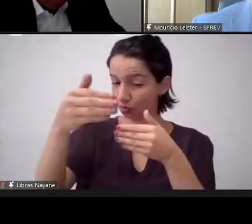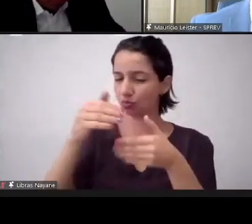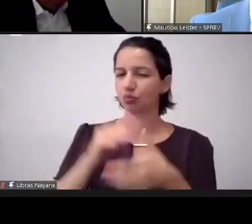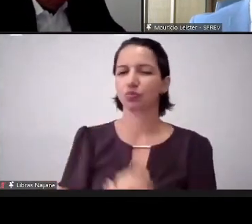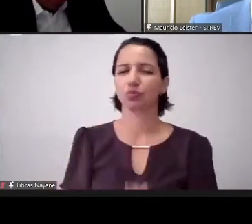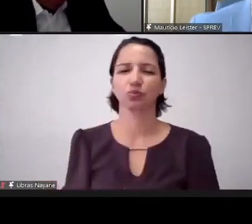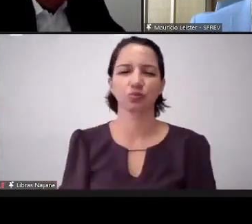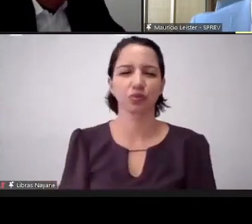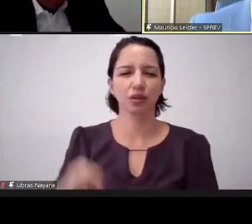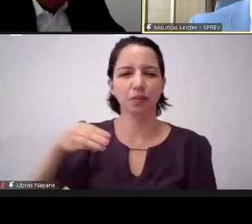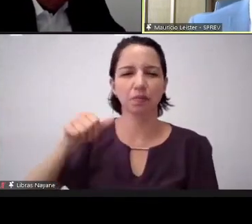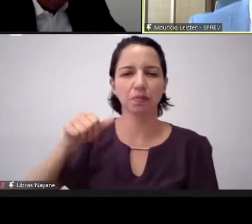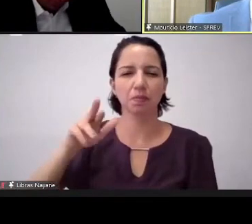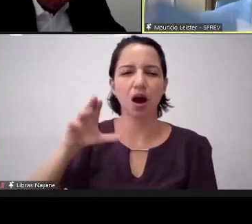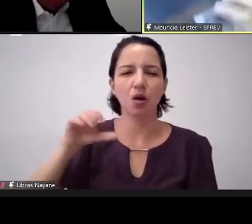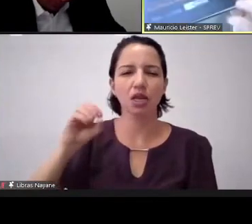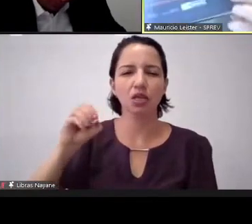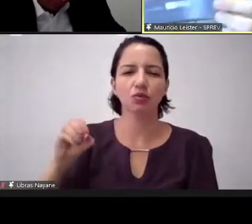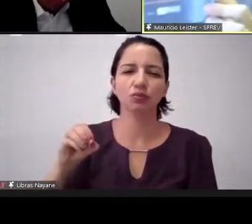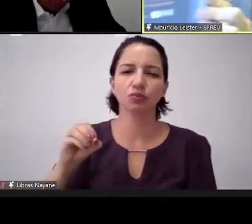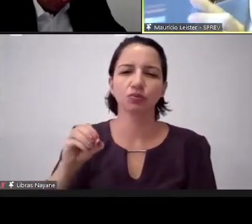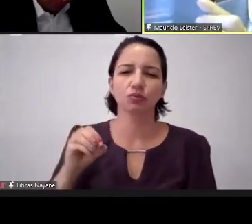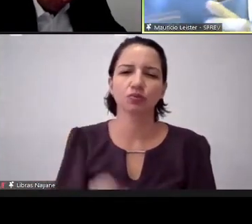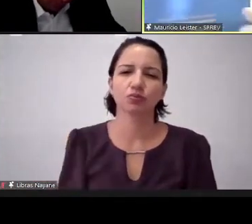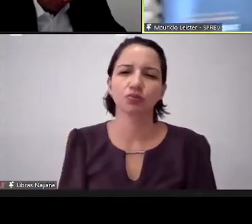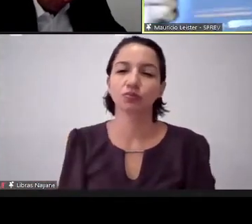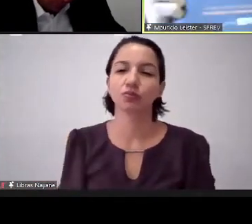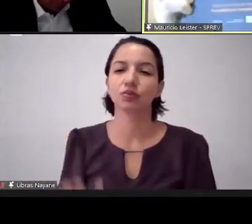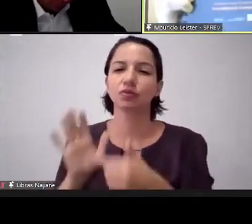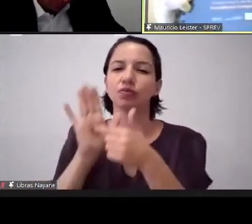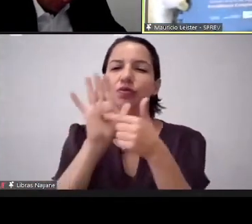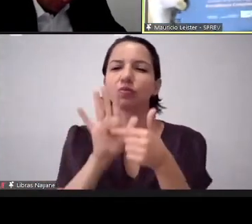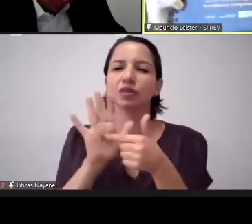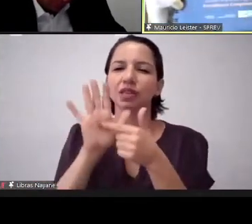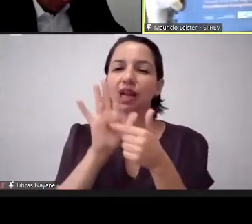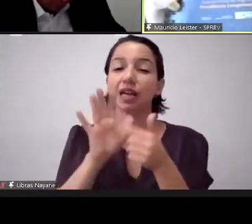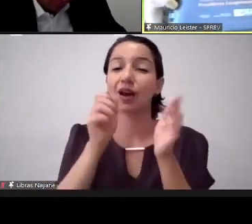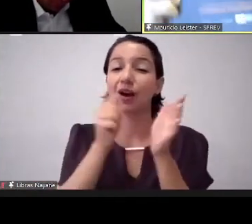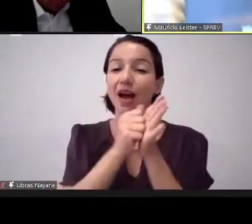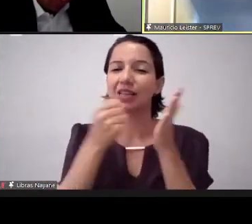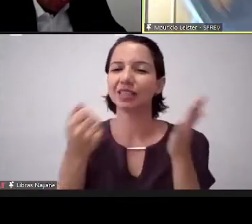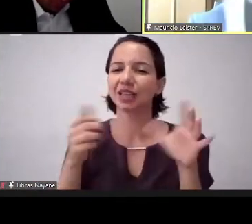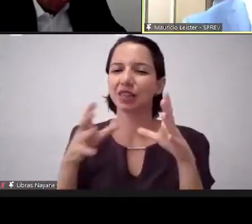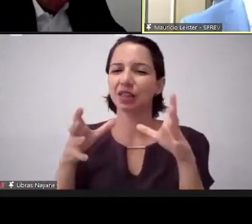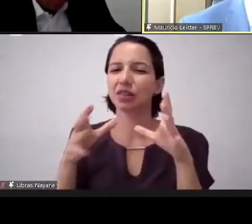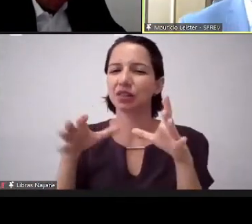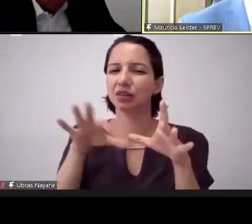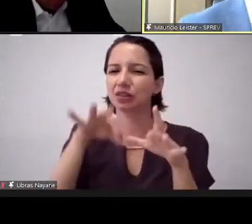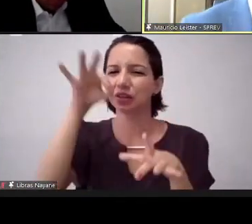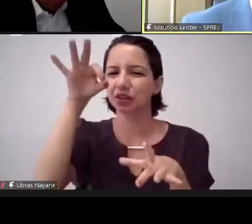So everyone that is ready, we can do that. So